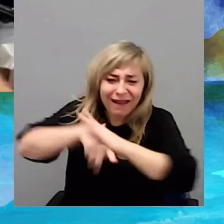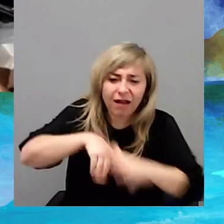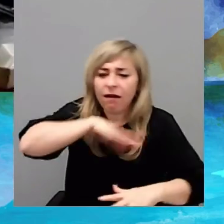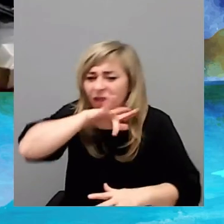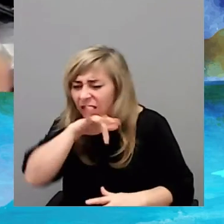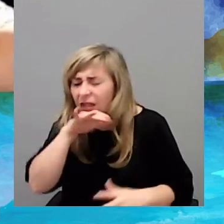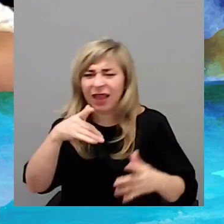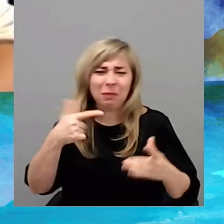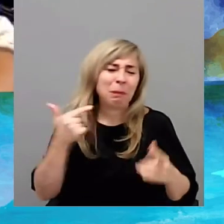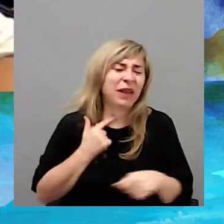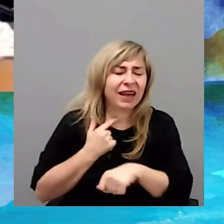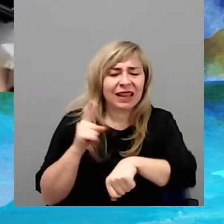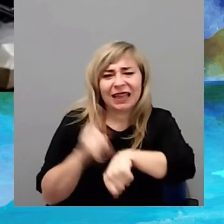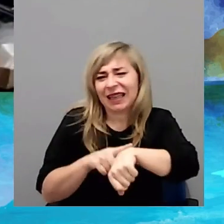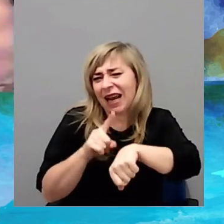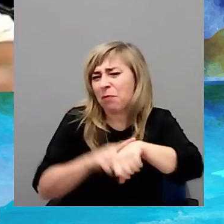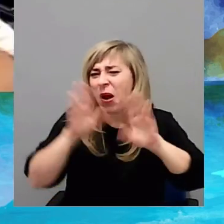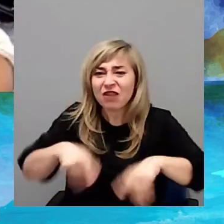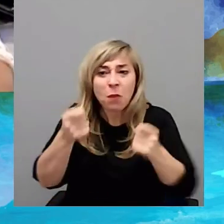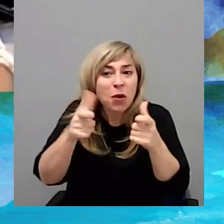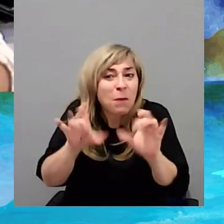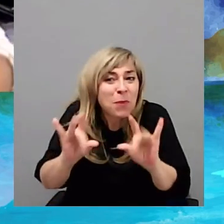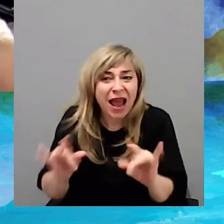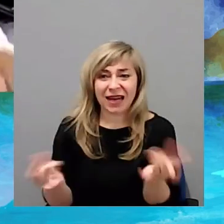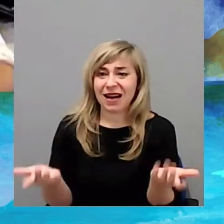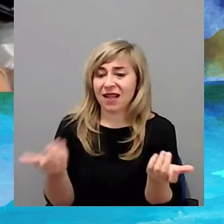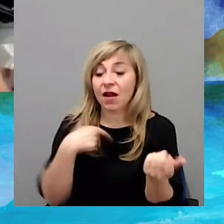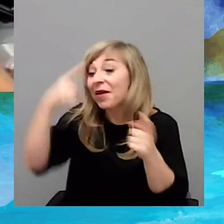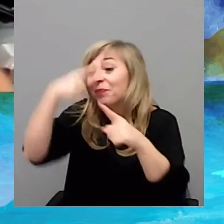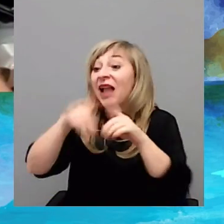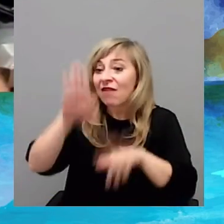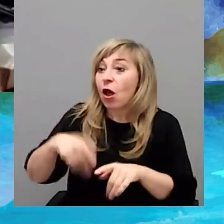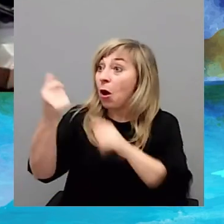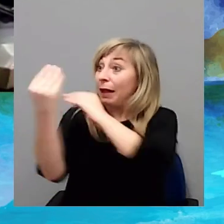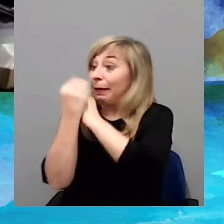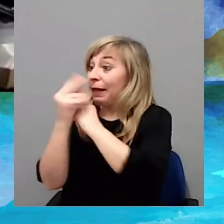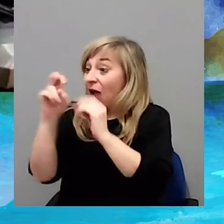of time filling out paperwork, and all of this time that